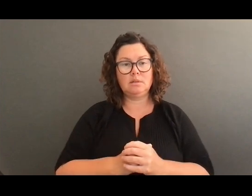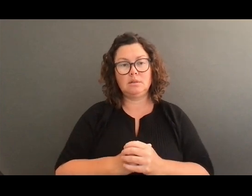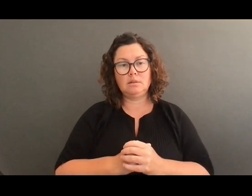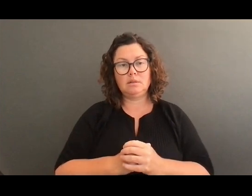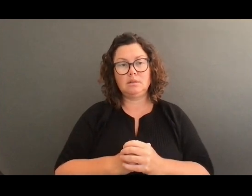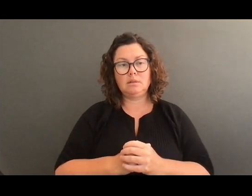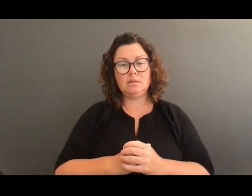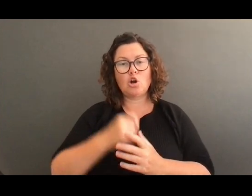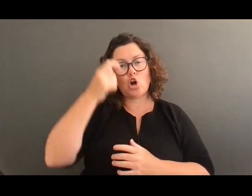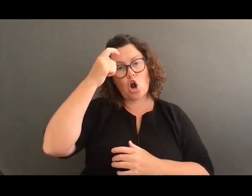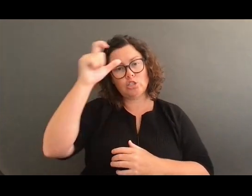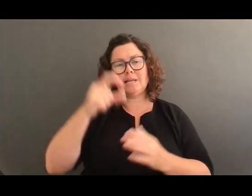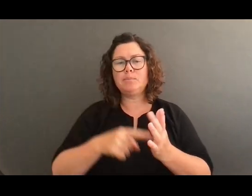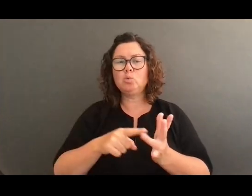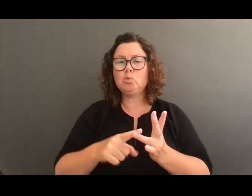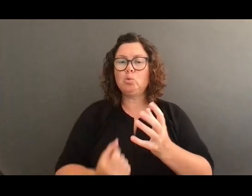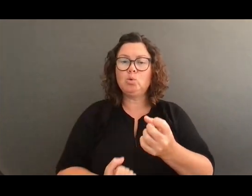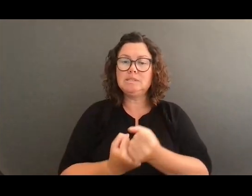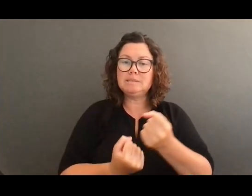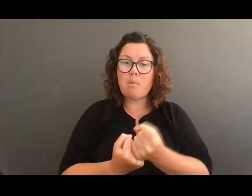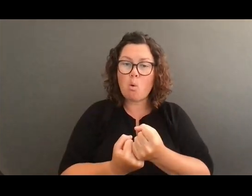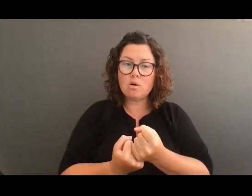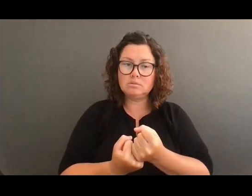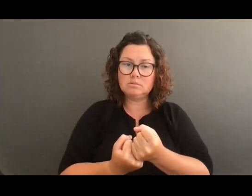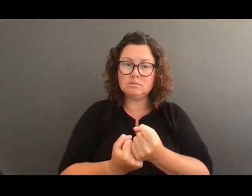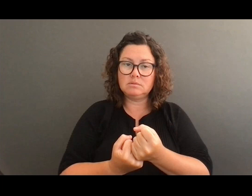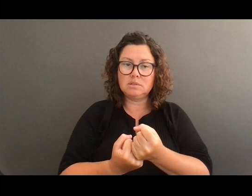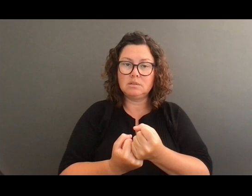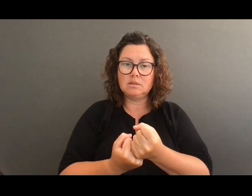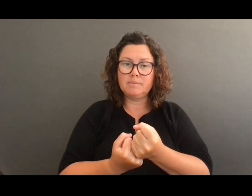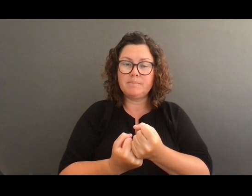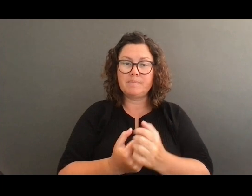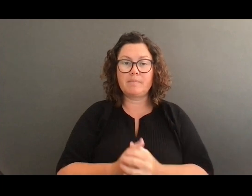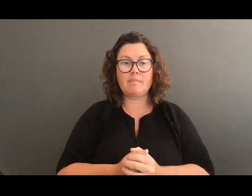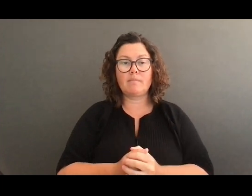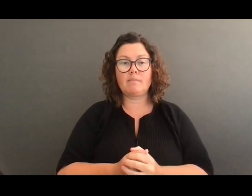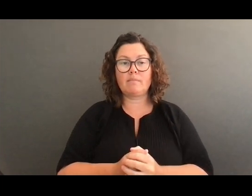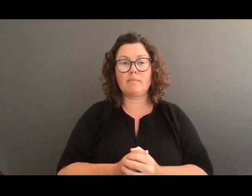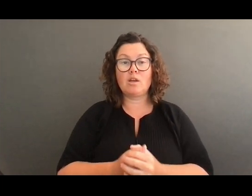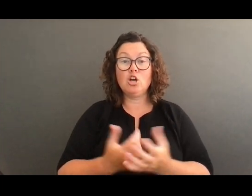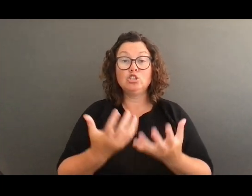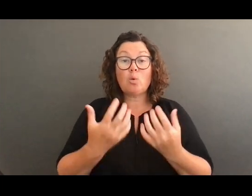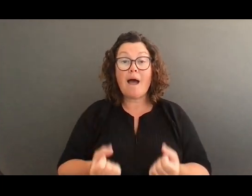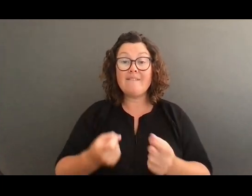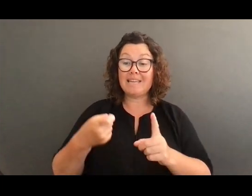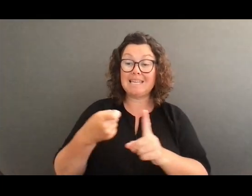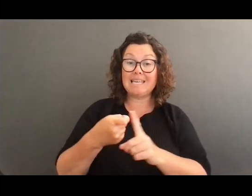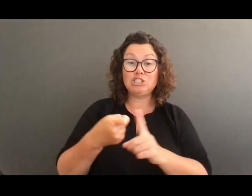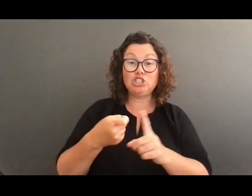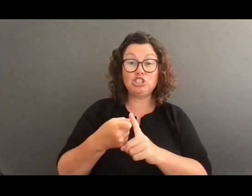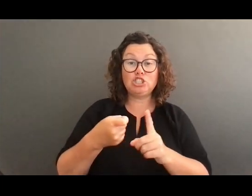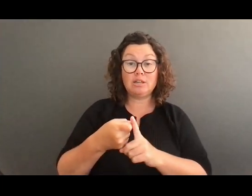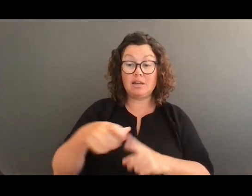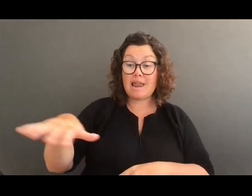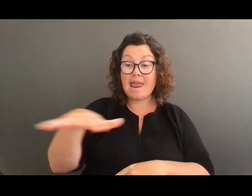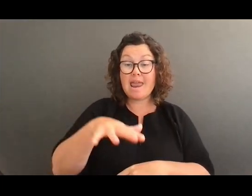is often given through the act of hospitality. So physically having kitchen facilities available was a very important aspect of building